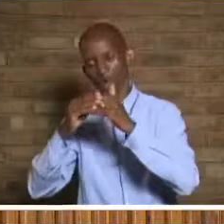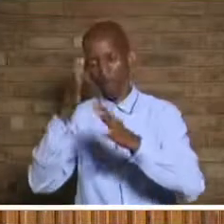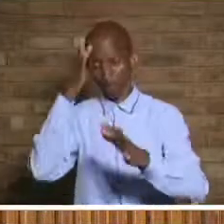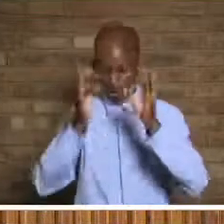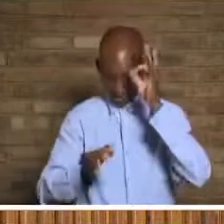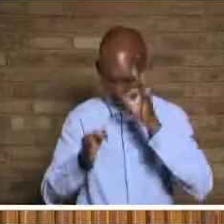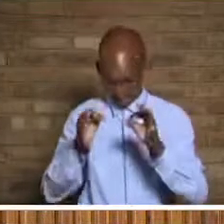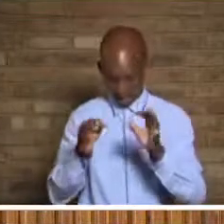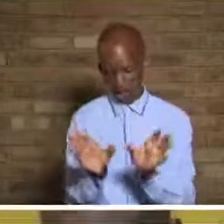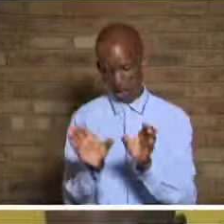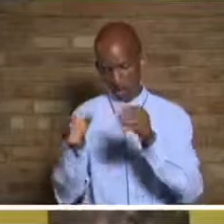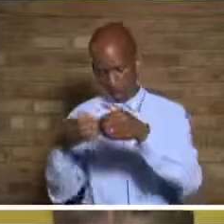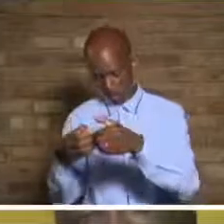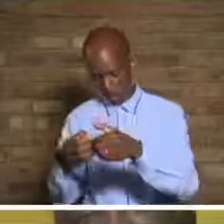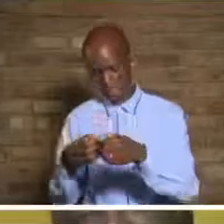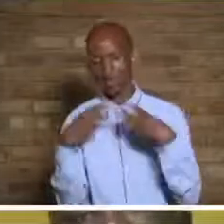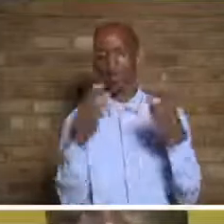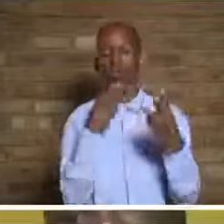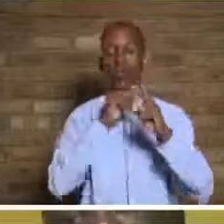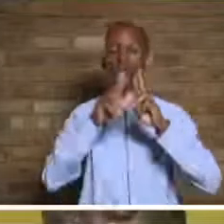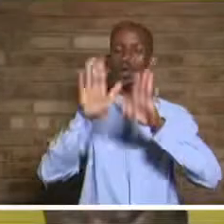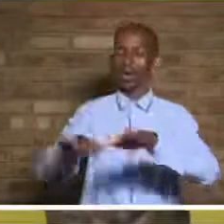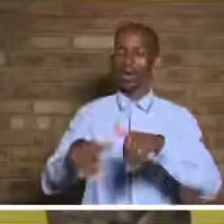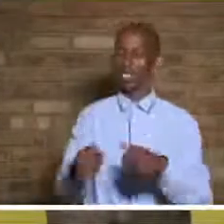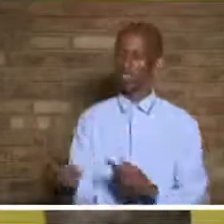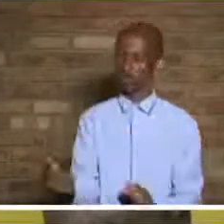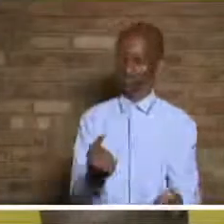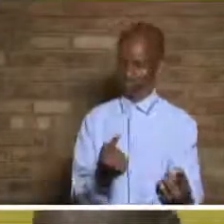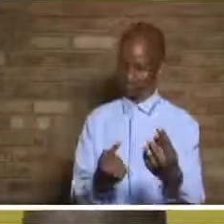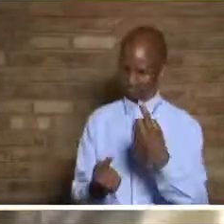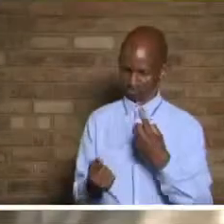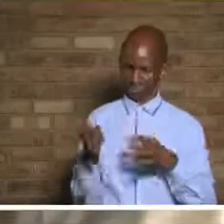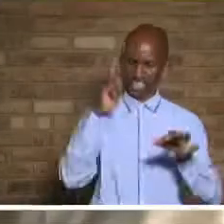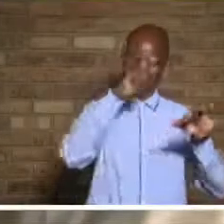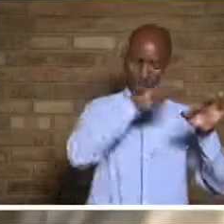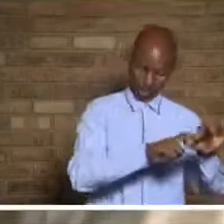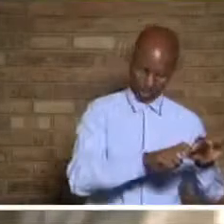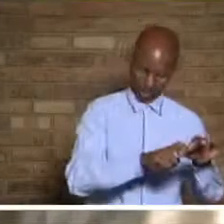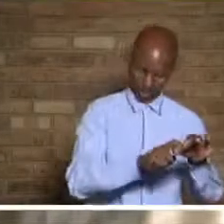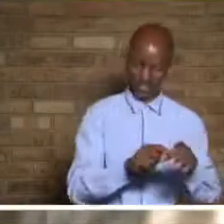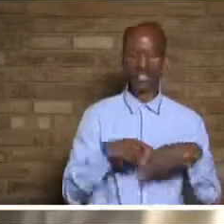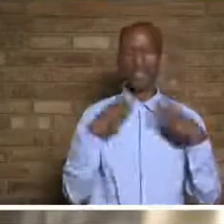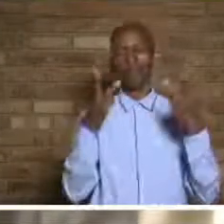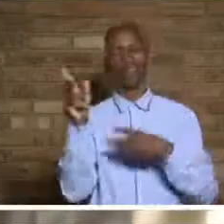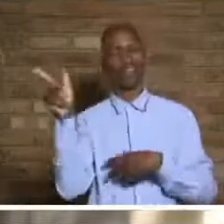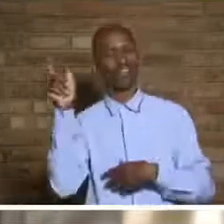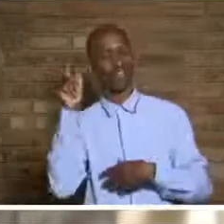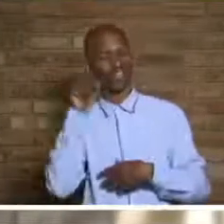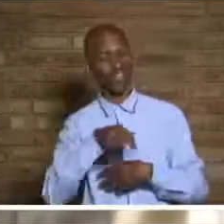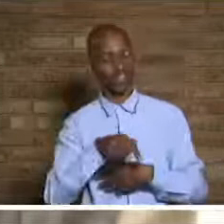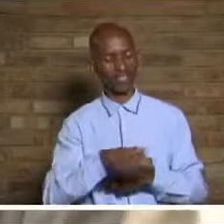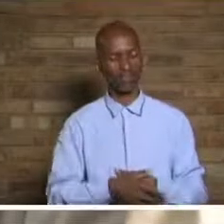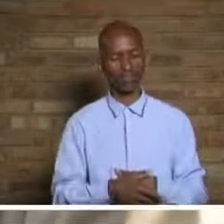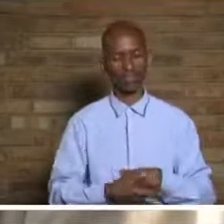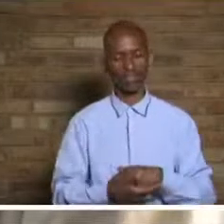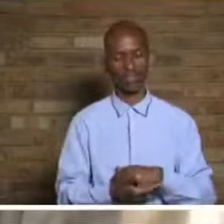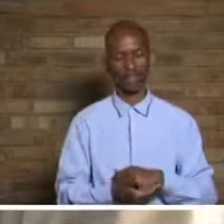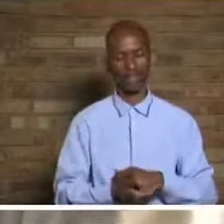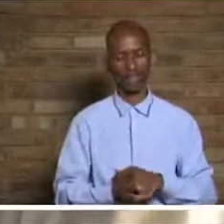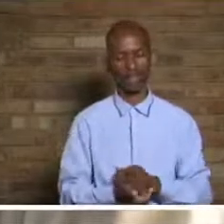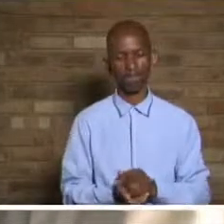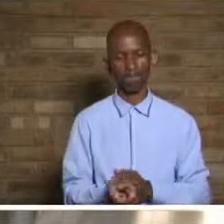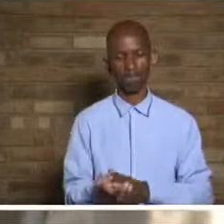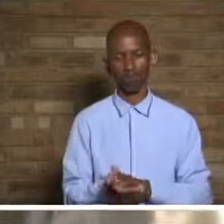even those that are not in parliament, to come and join this public hearing. Sifuna nisisize ukuthi nikhuthaze amalungu omphakathi